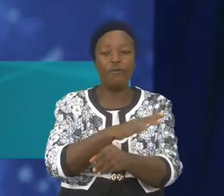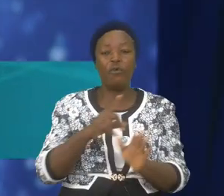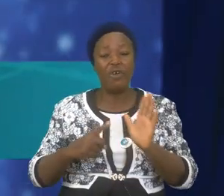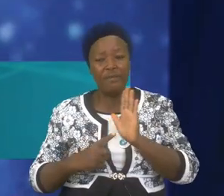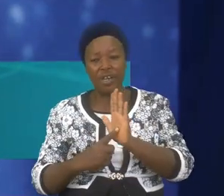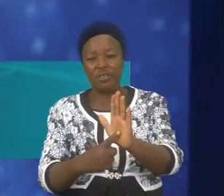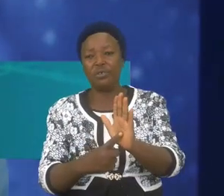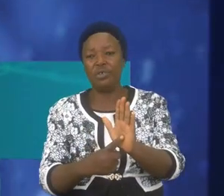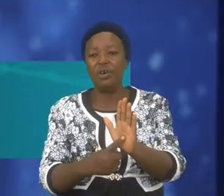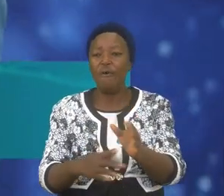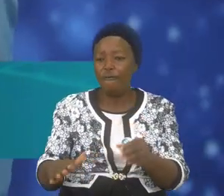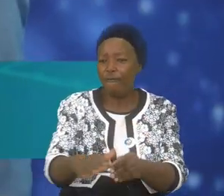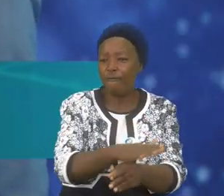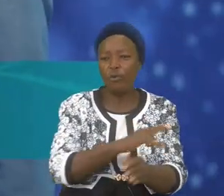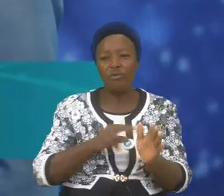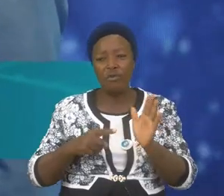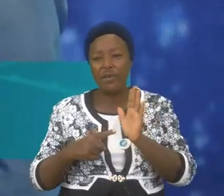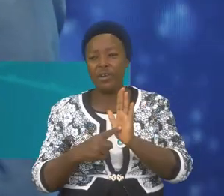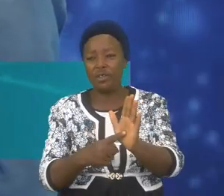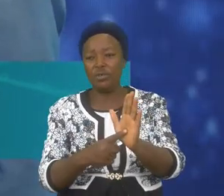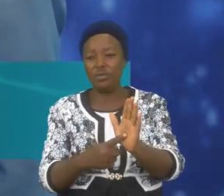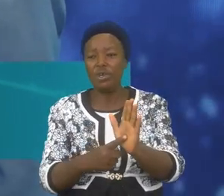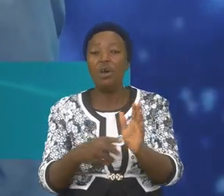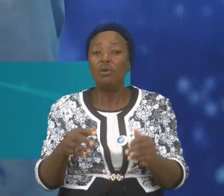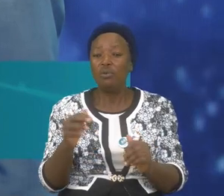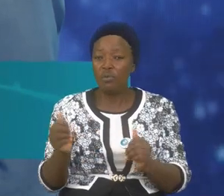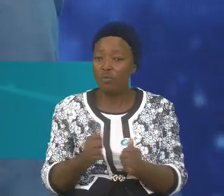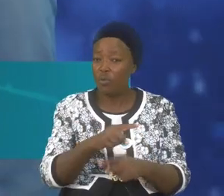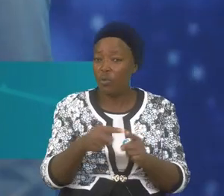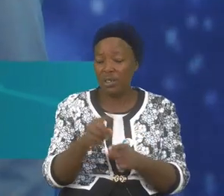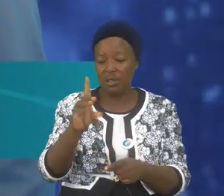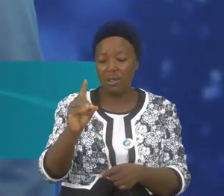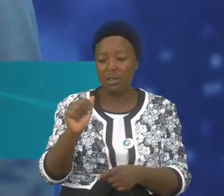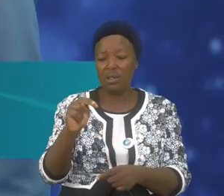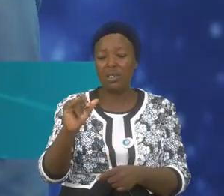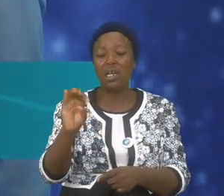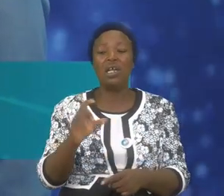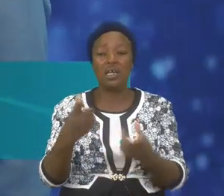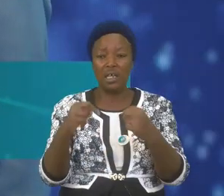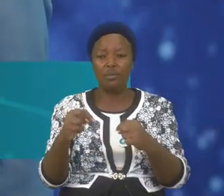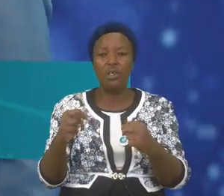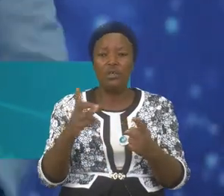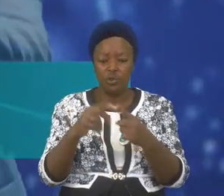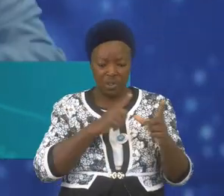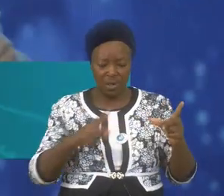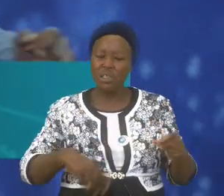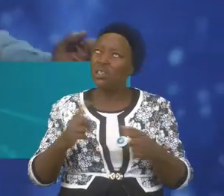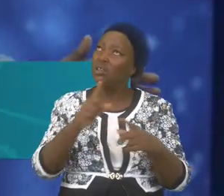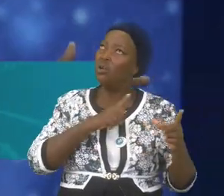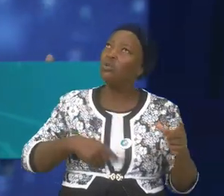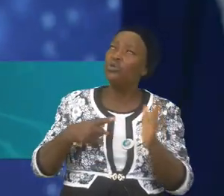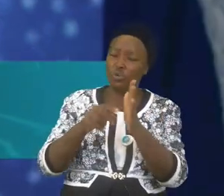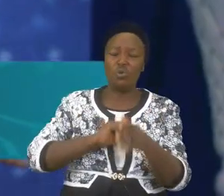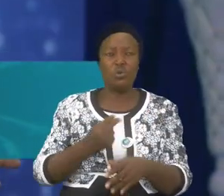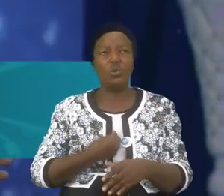came to the Lord, he said, Lord, show us what the king is looking for. It's not looking